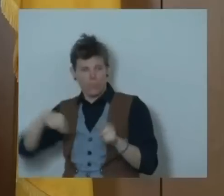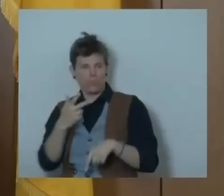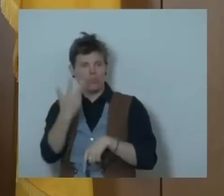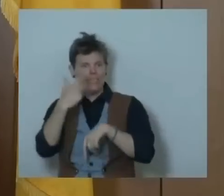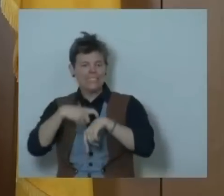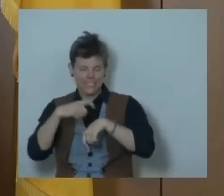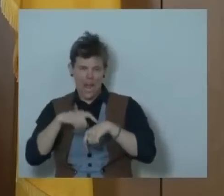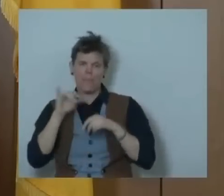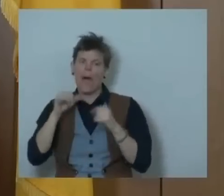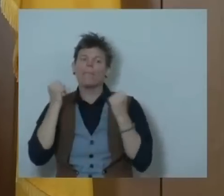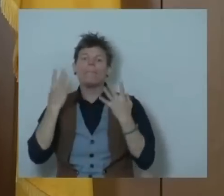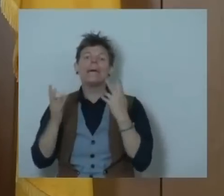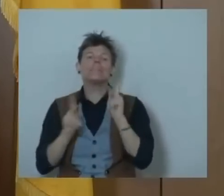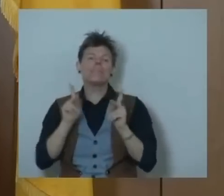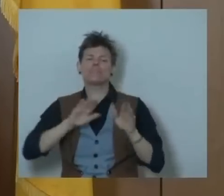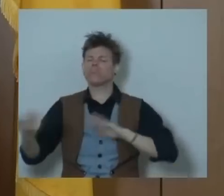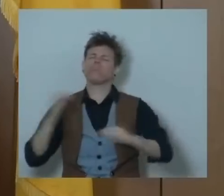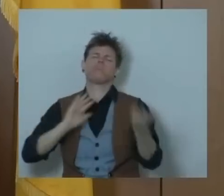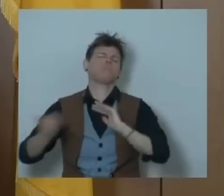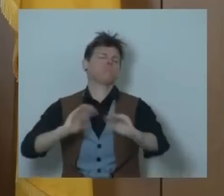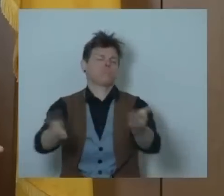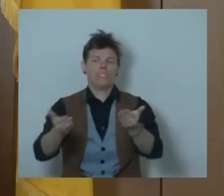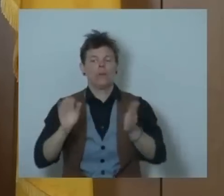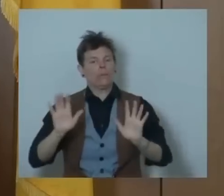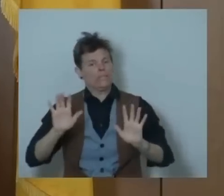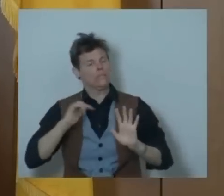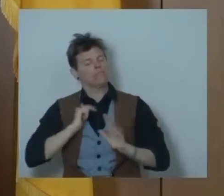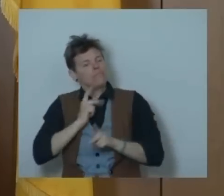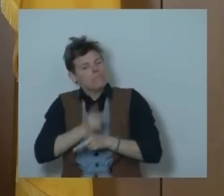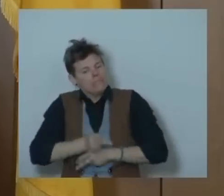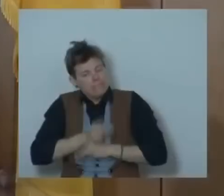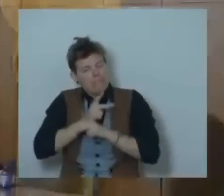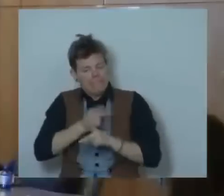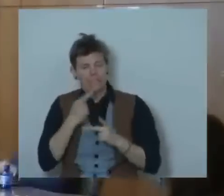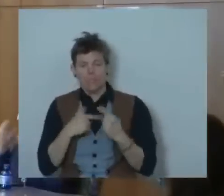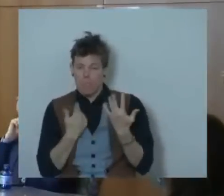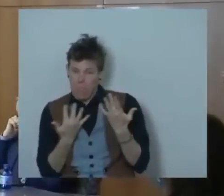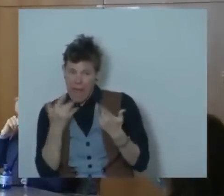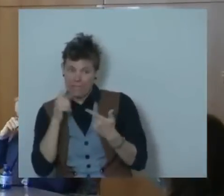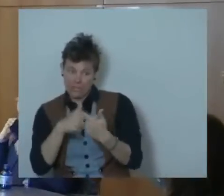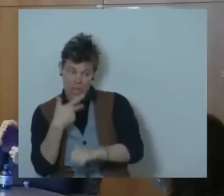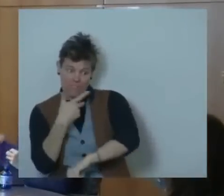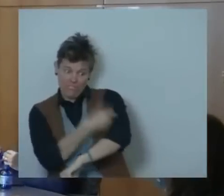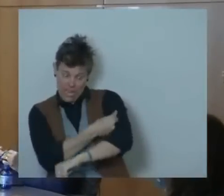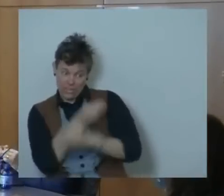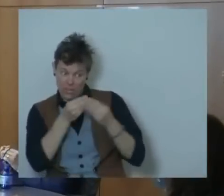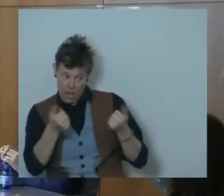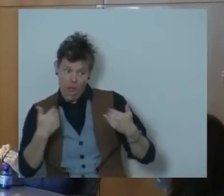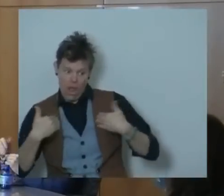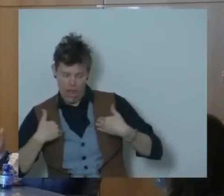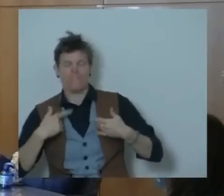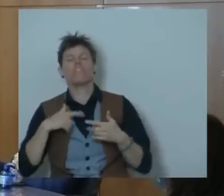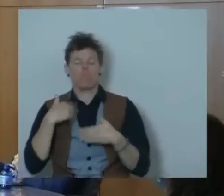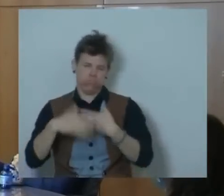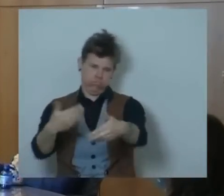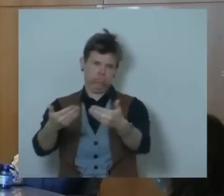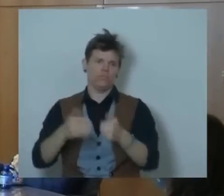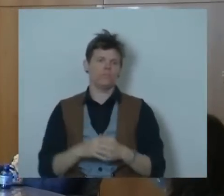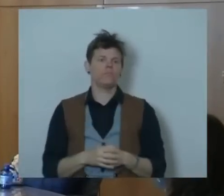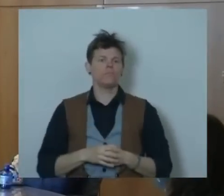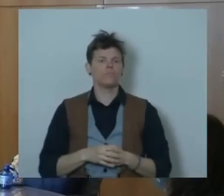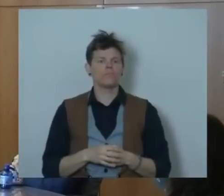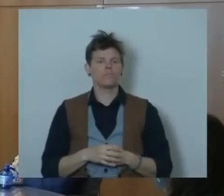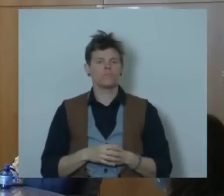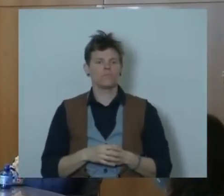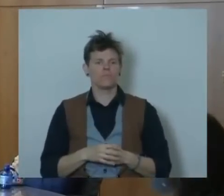really cautious about that until there's a vaccine. Dr. Grace. Governor, I have nothing to add. I think Oh. the vaccine is the end